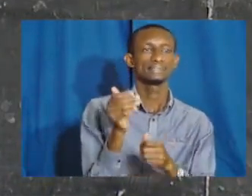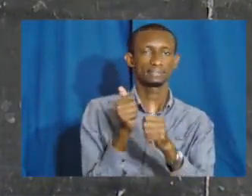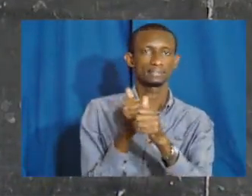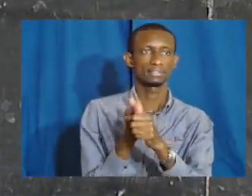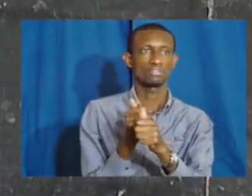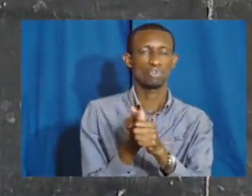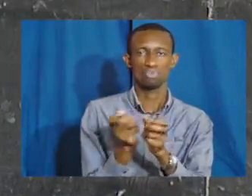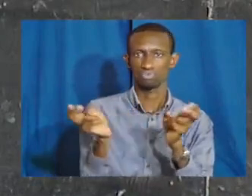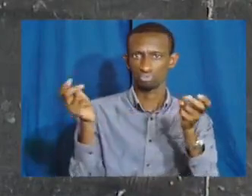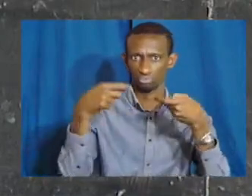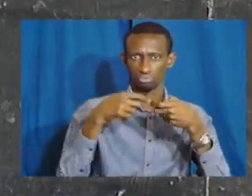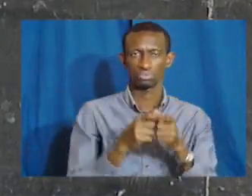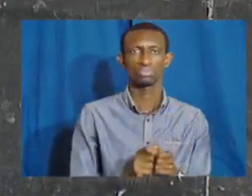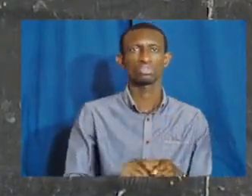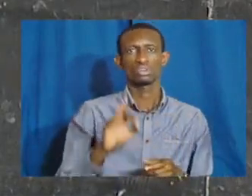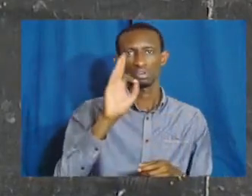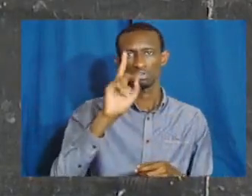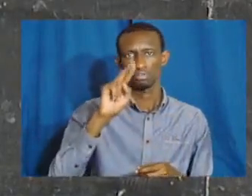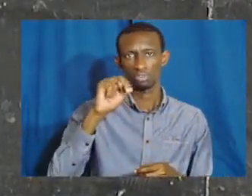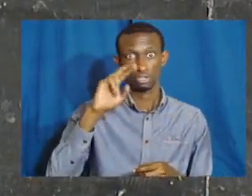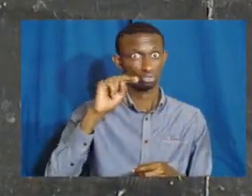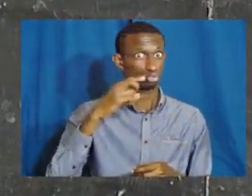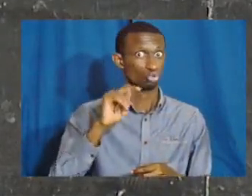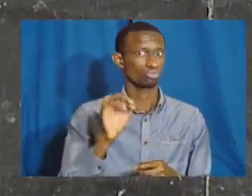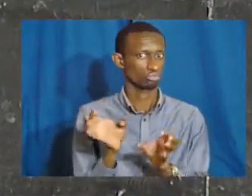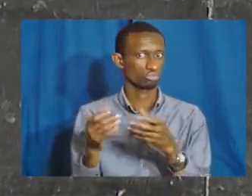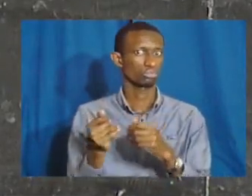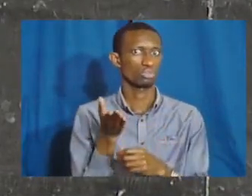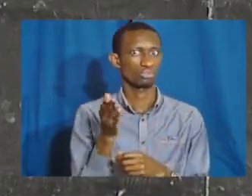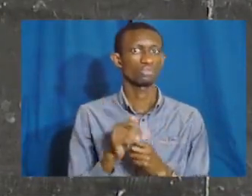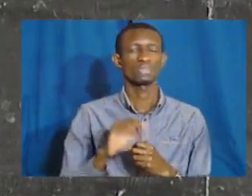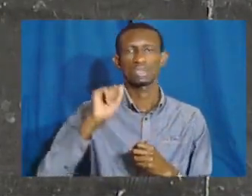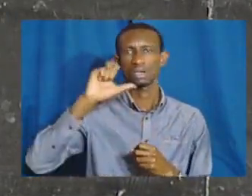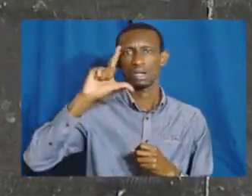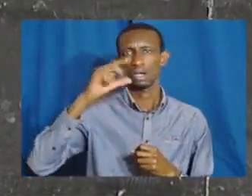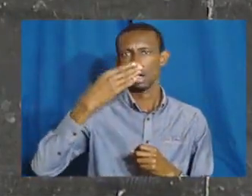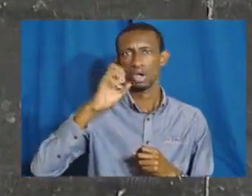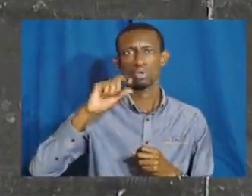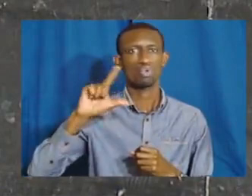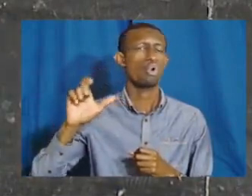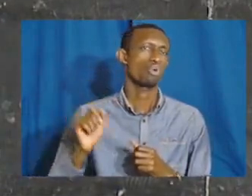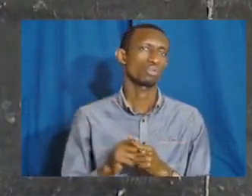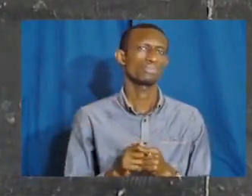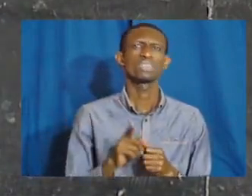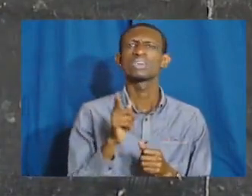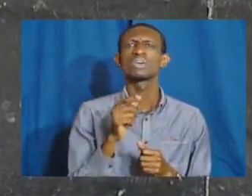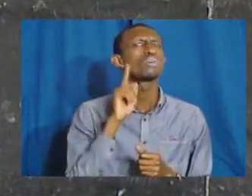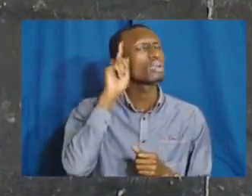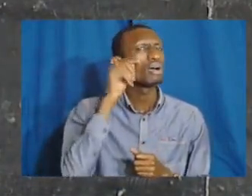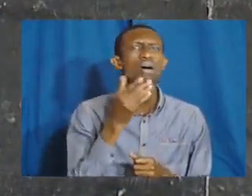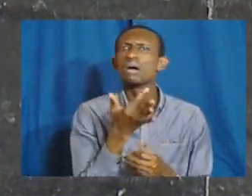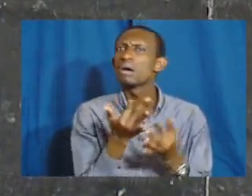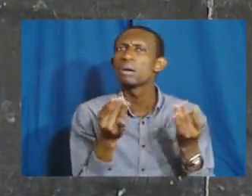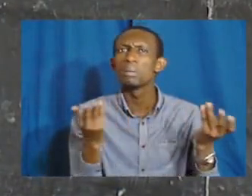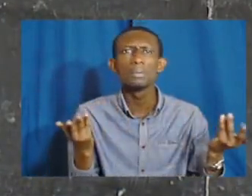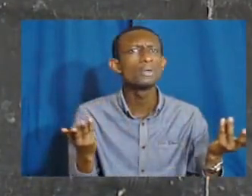group of the alcohols, the hydroxyl group. So the number of them, how many of the OH groups are attached on